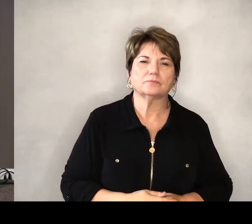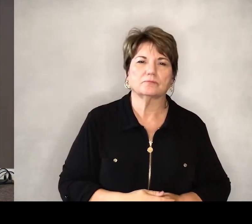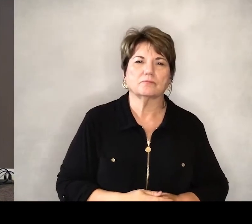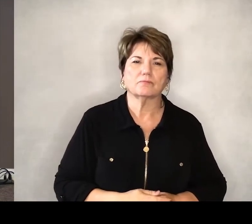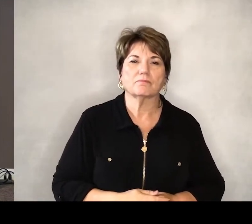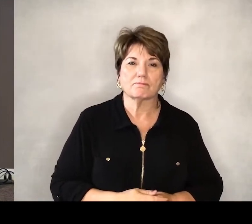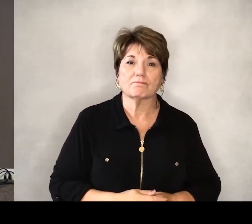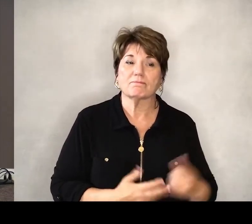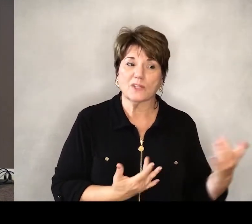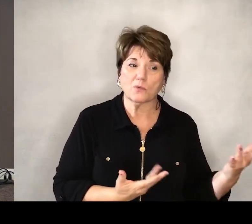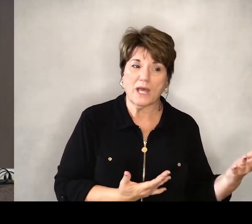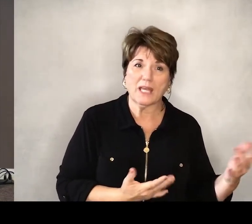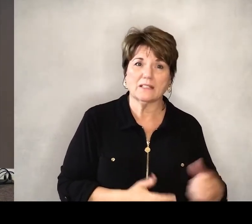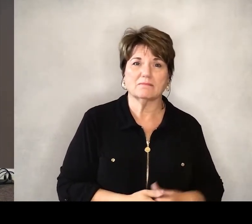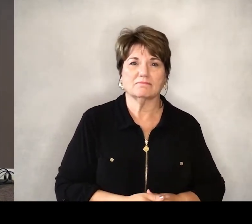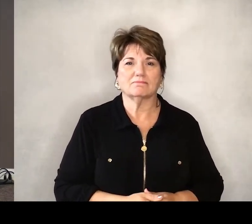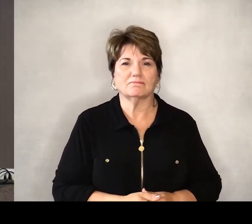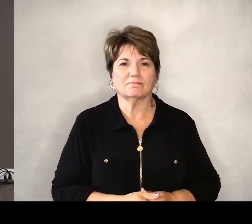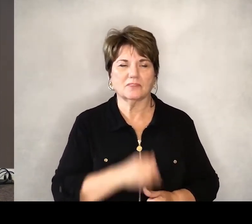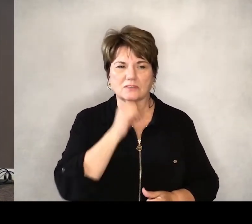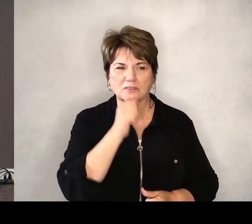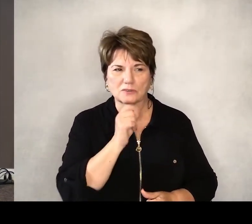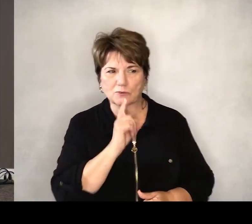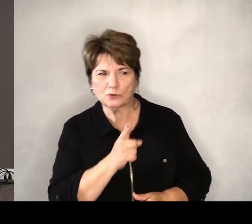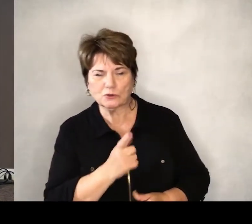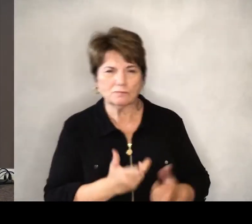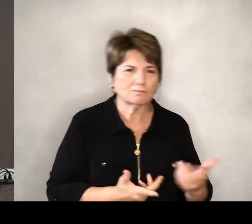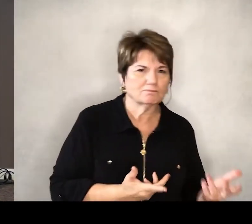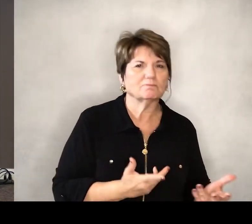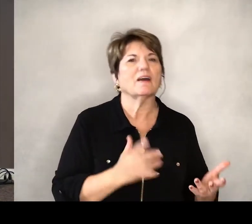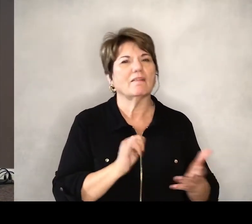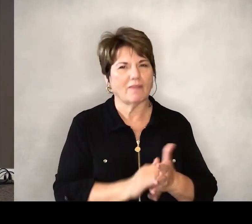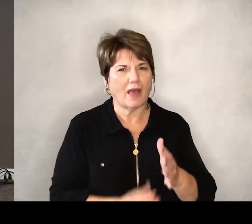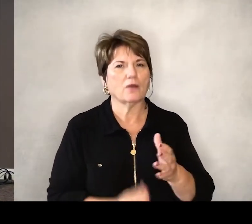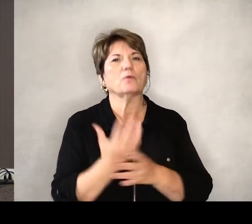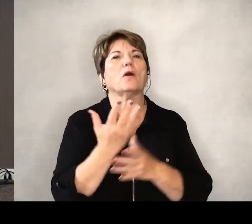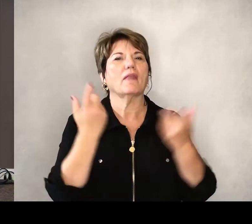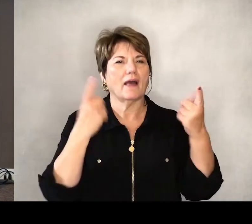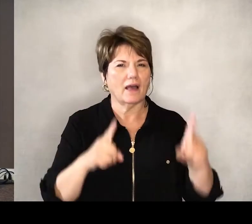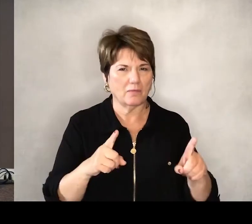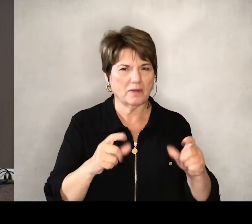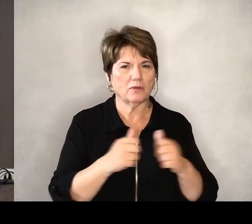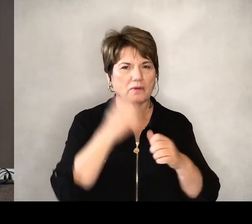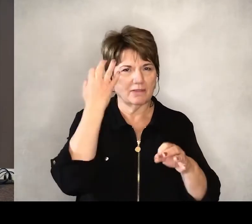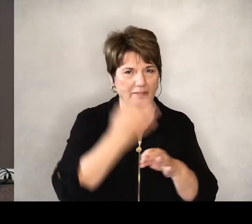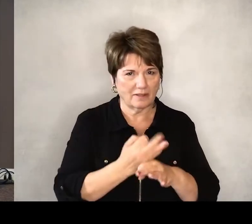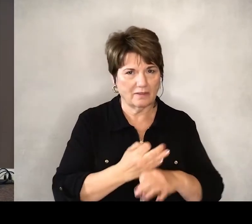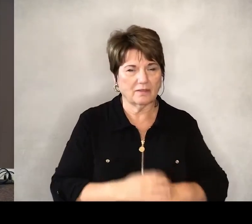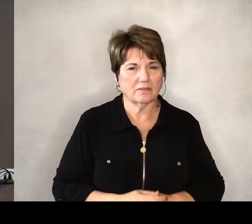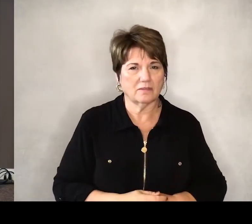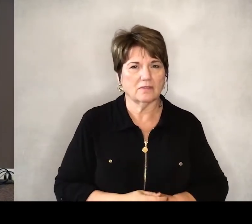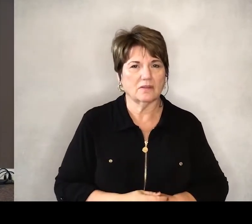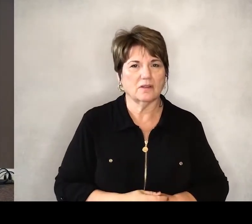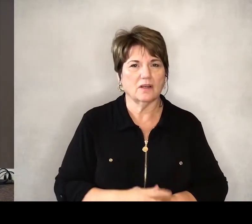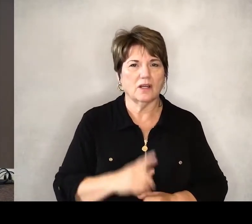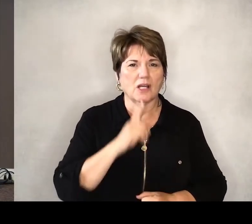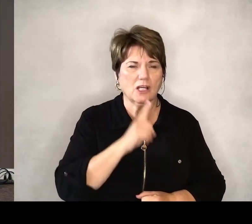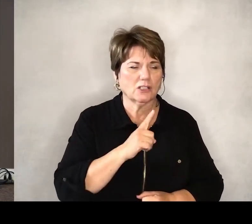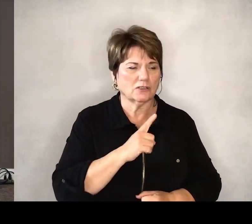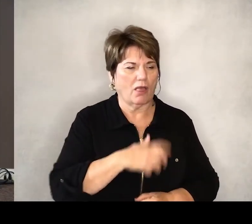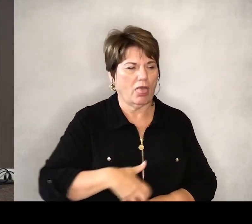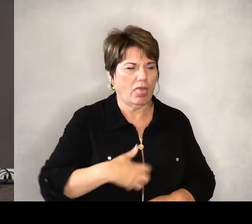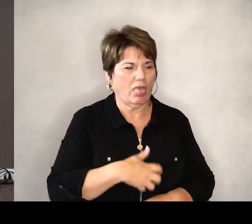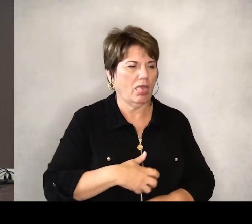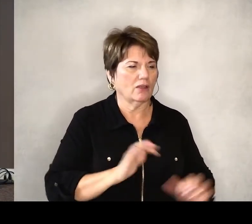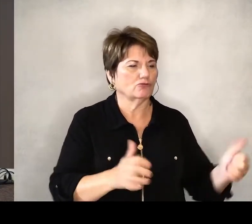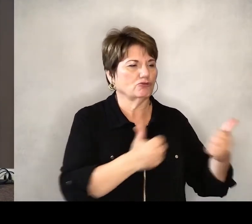out of the waiting, out of the uncertainty. That's where growth happens. Don't resent the challenges